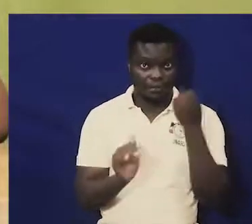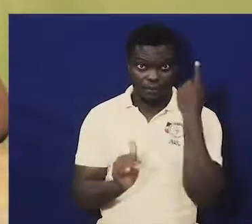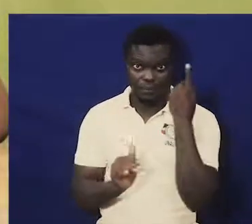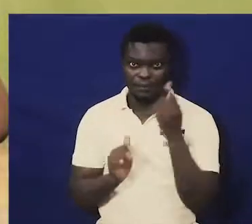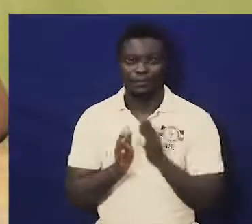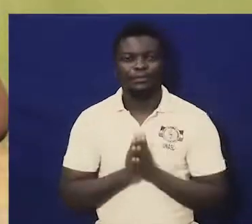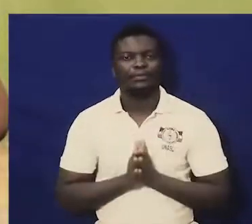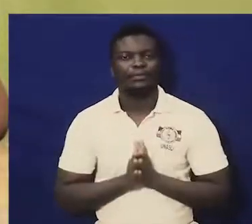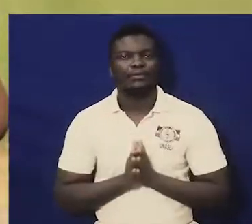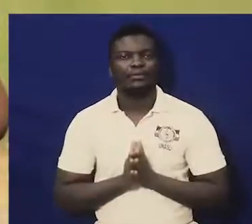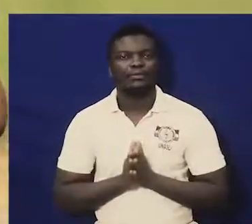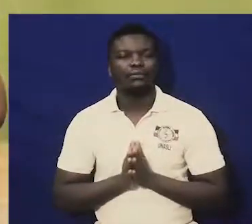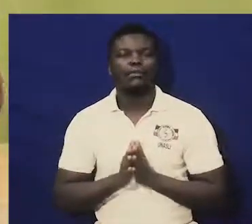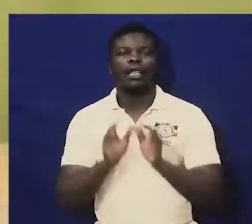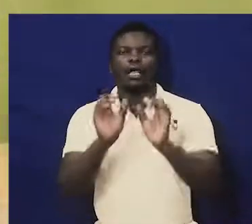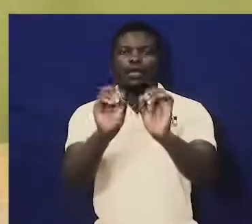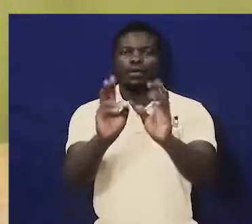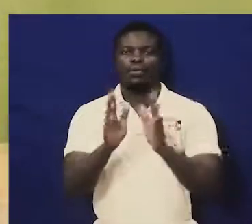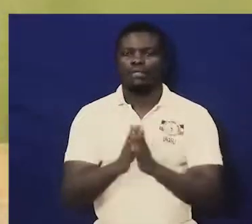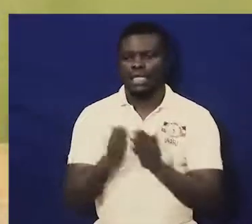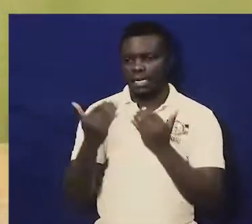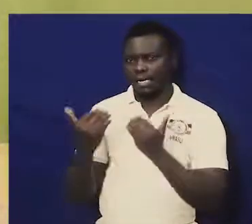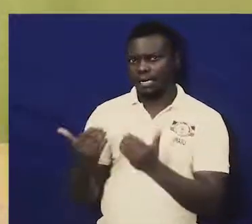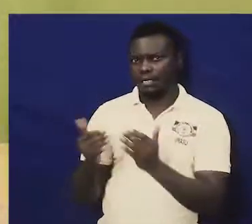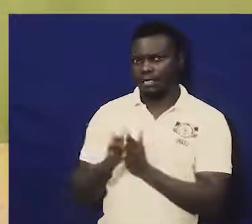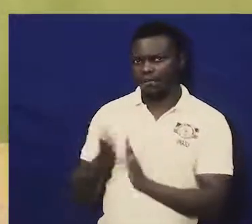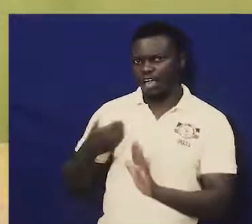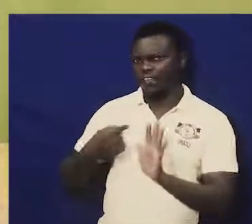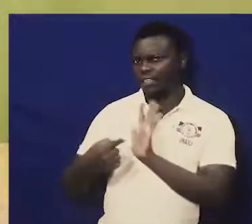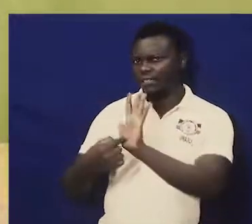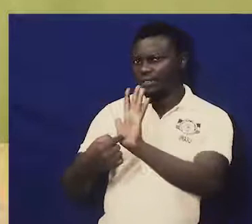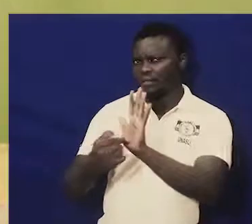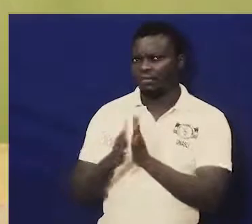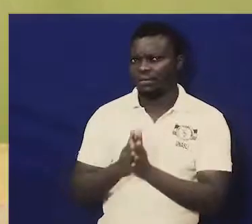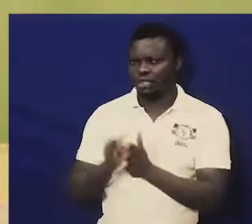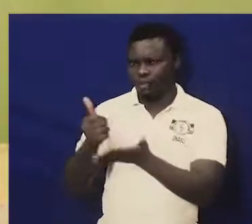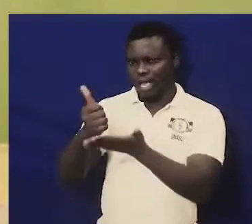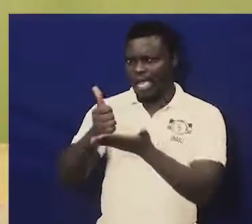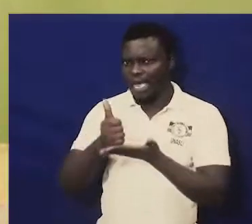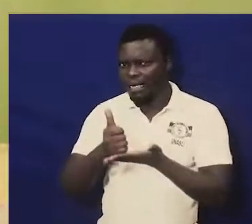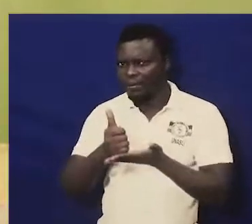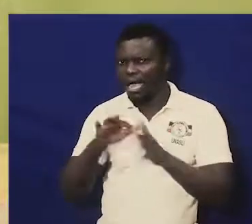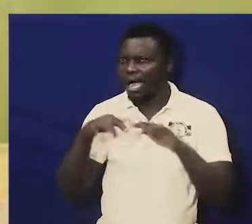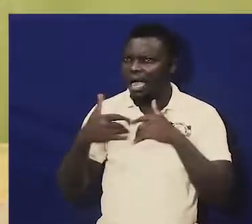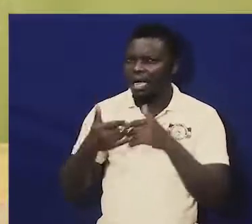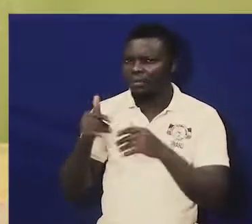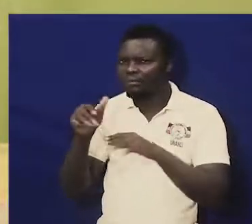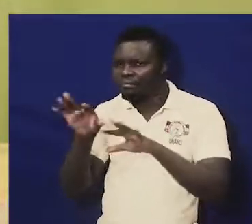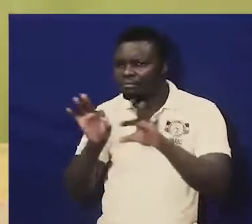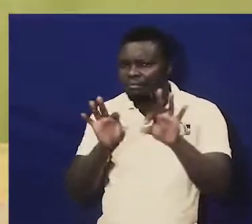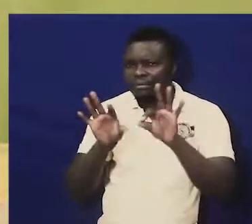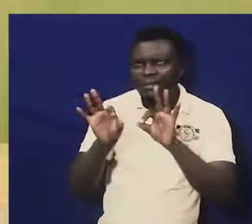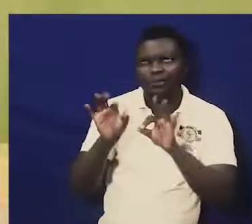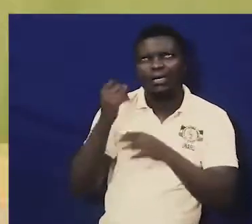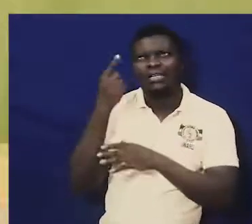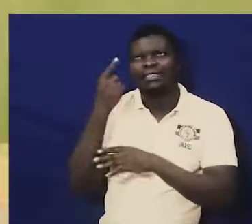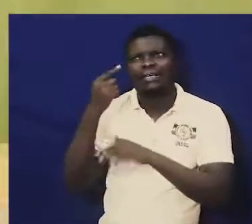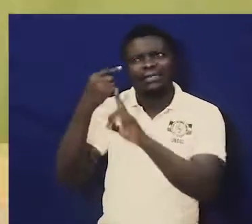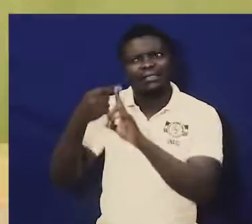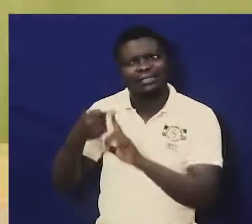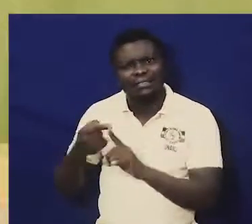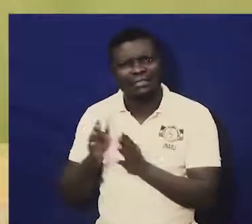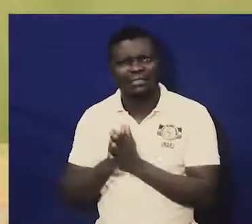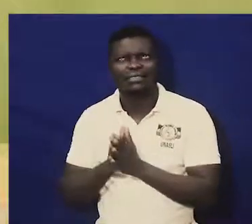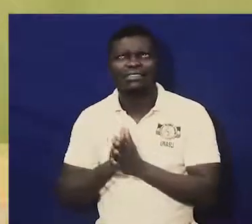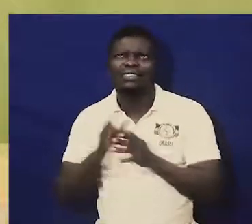loss. Let's have this example to help us demystify or simplify the